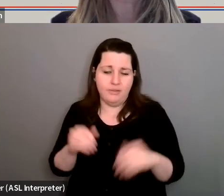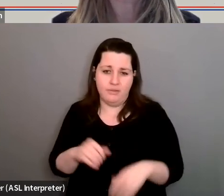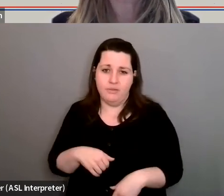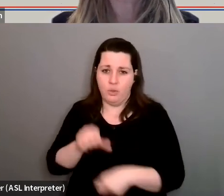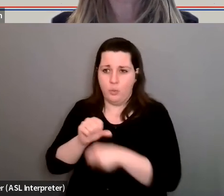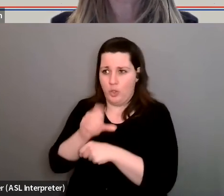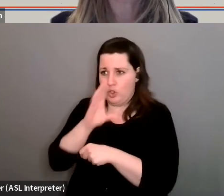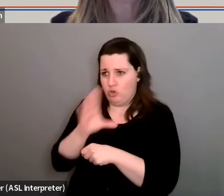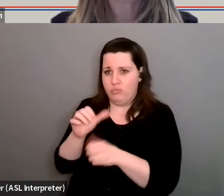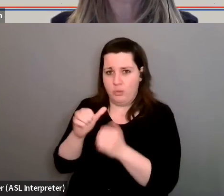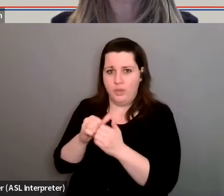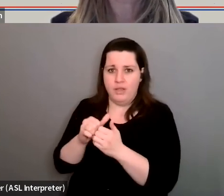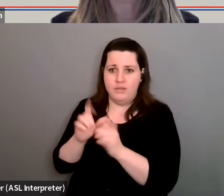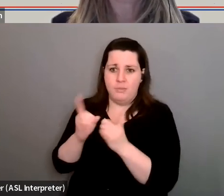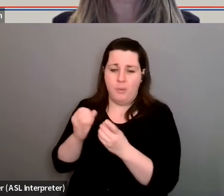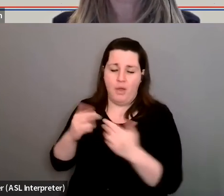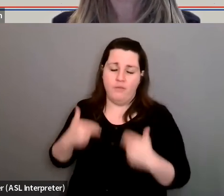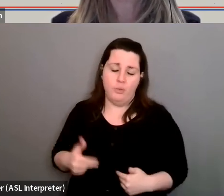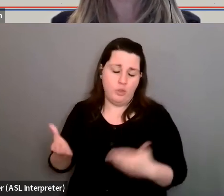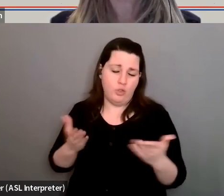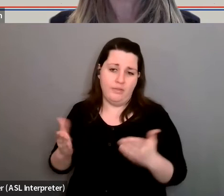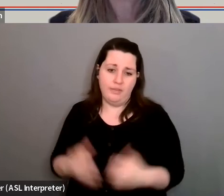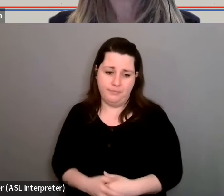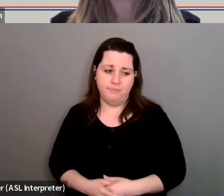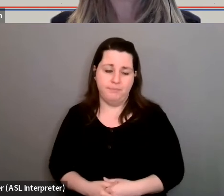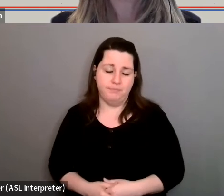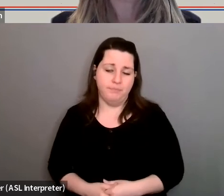with Department of Human Services